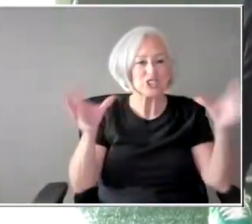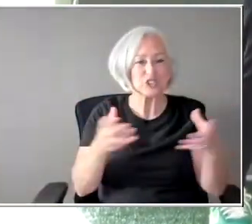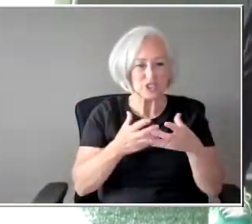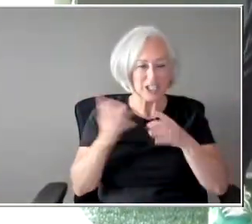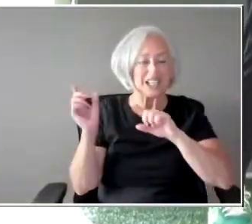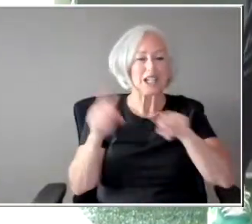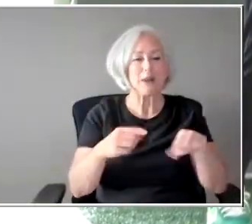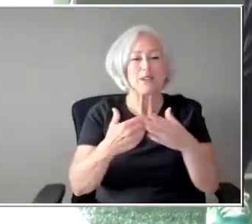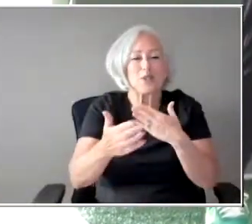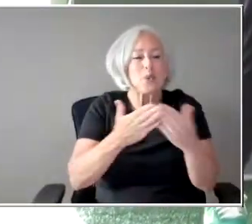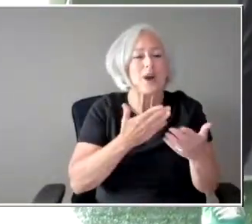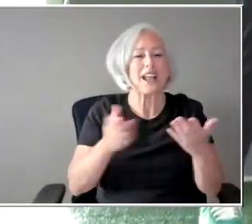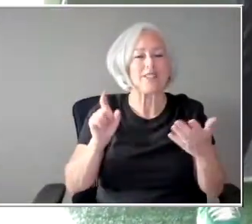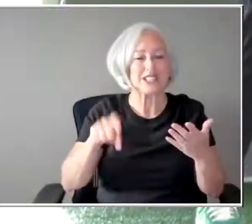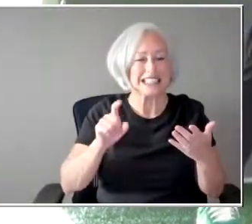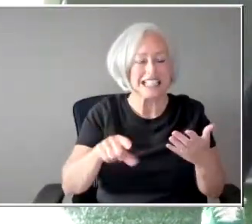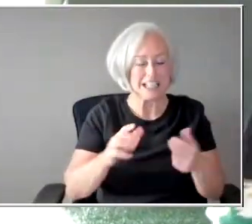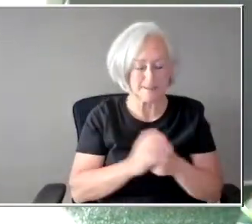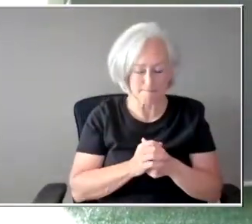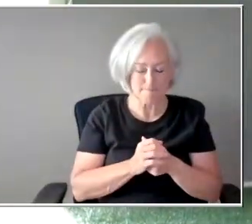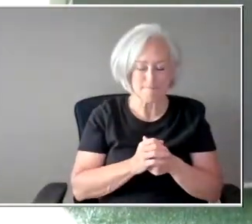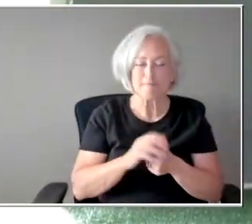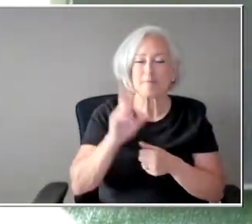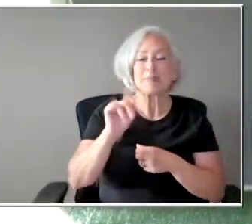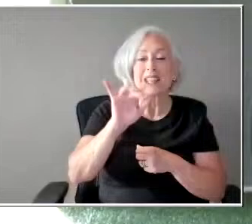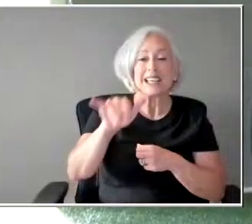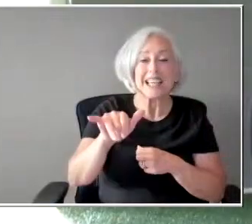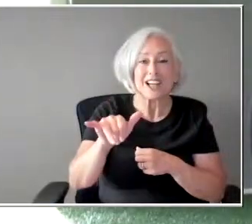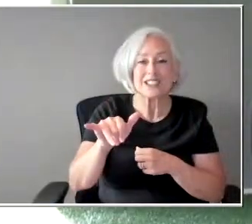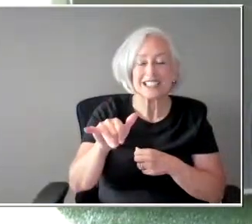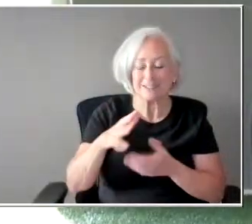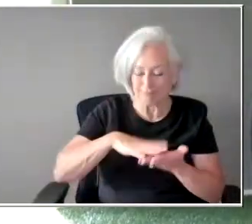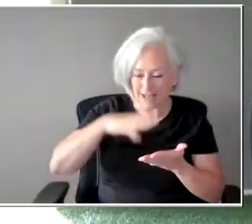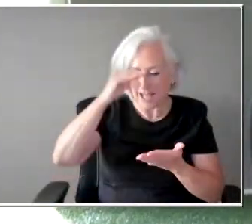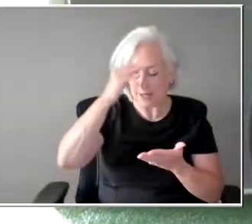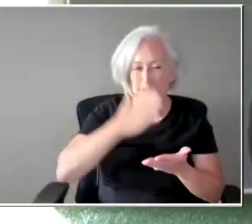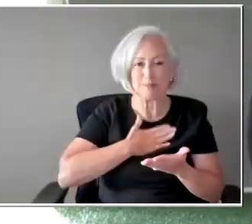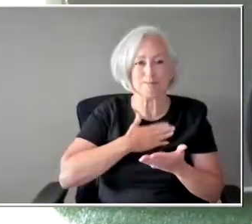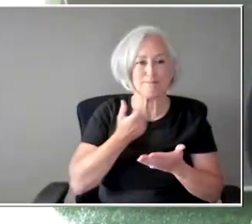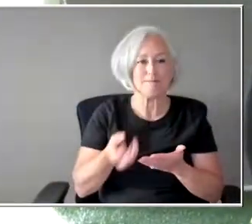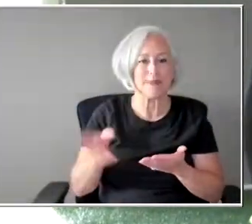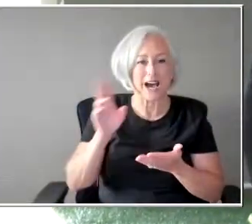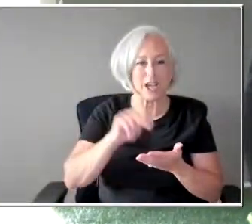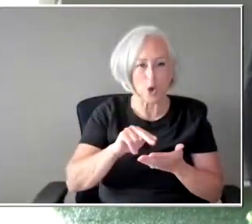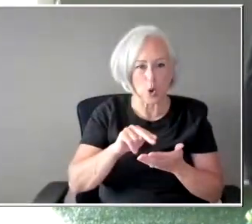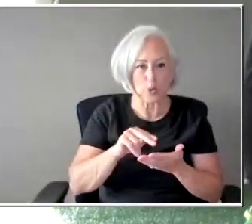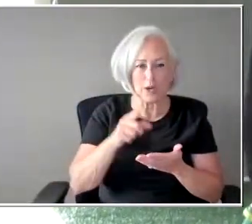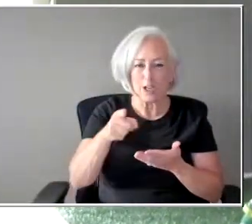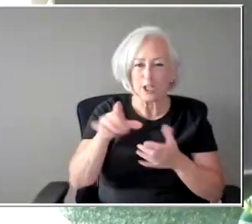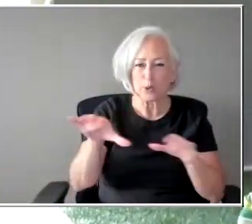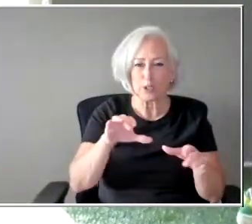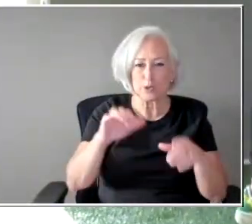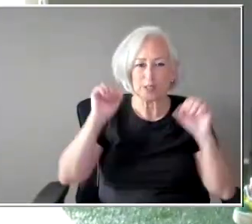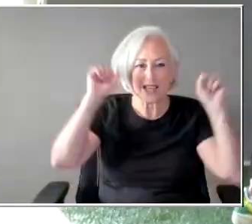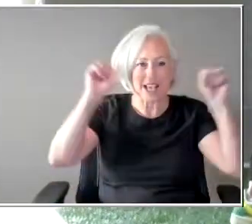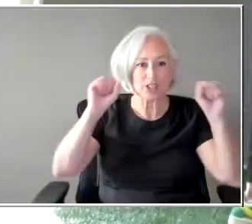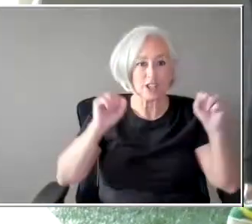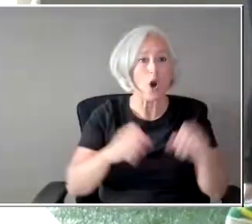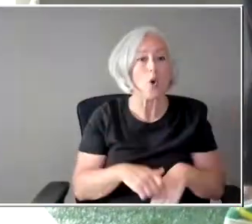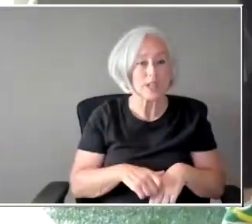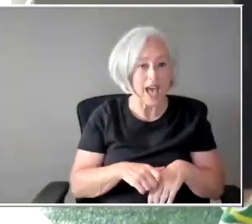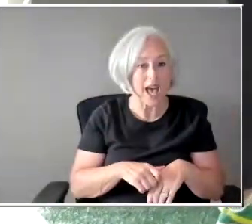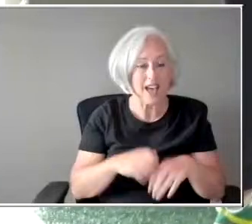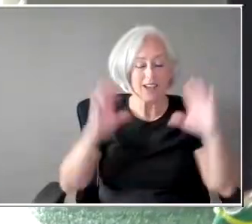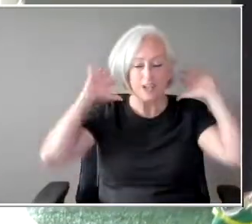needed. So Kelsey, I found my takeaway today. What was it about we were doing that exercise earlier. Crunches. The crunches. You don't need